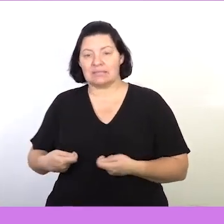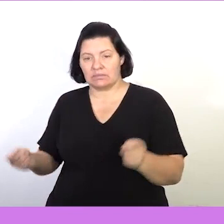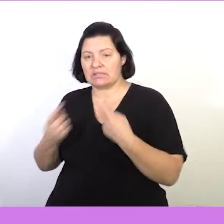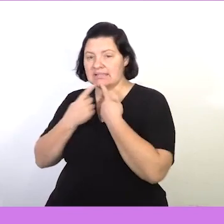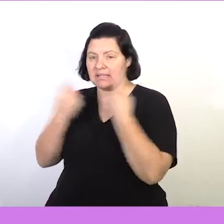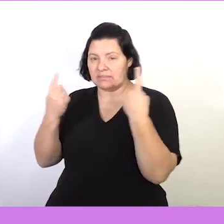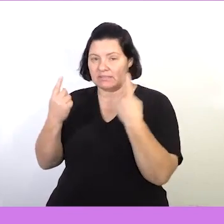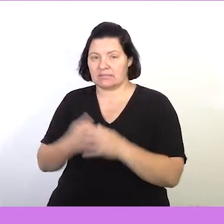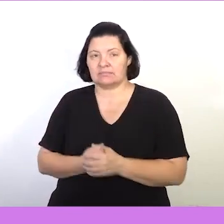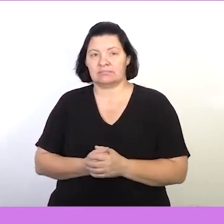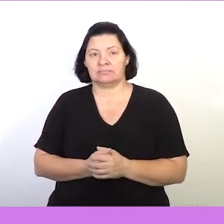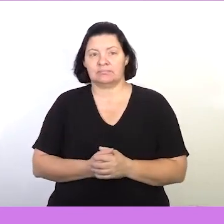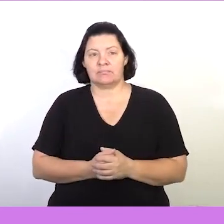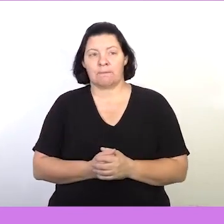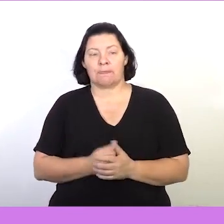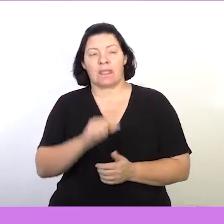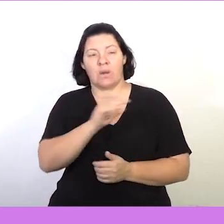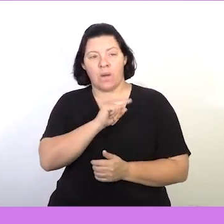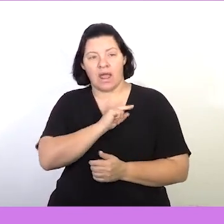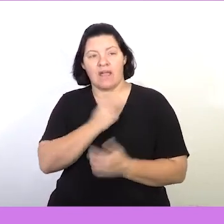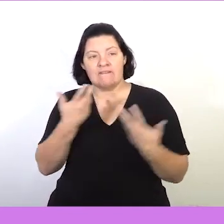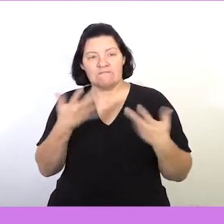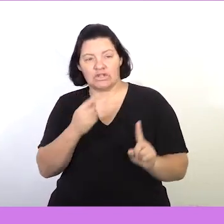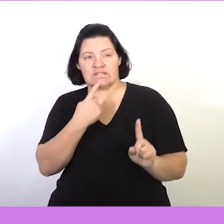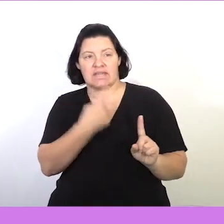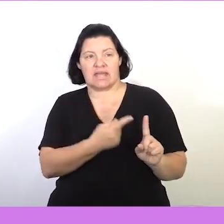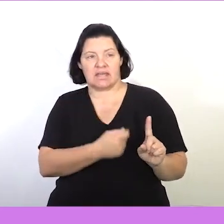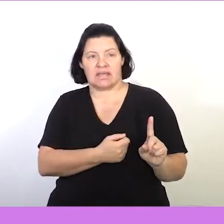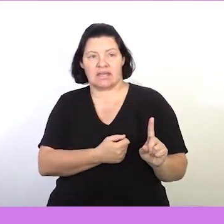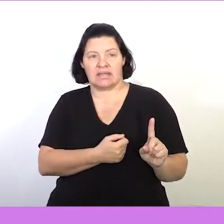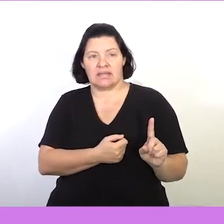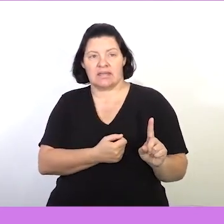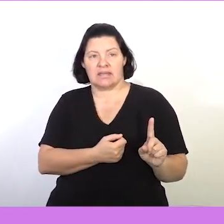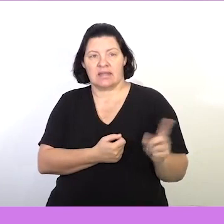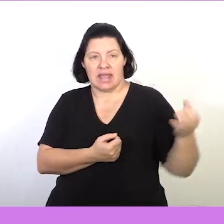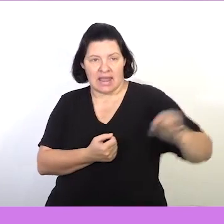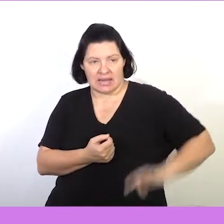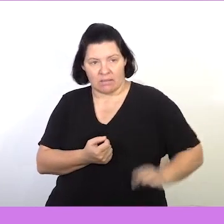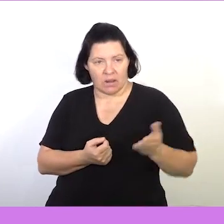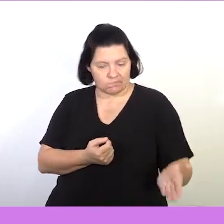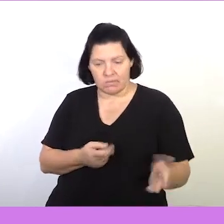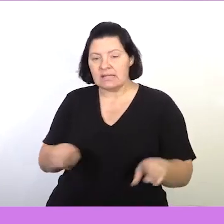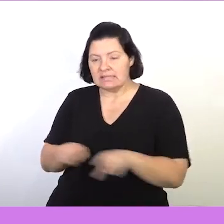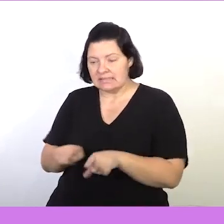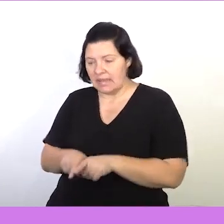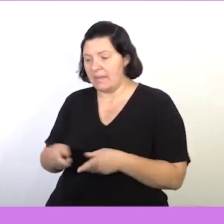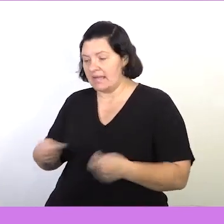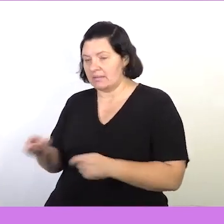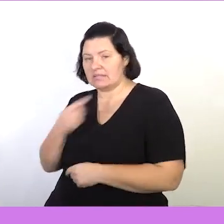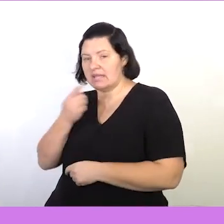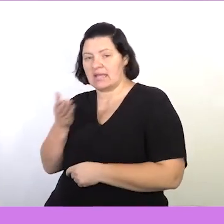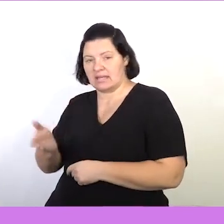and expenditure statement. All right, because it already indicates to me my income as well as